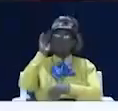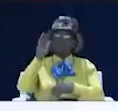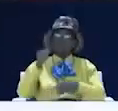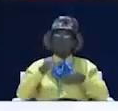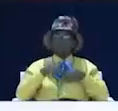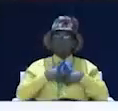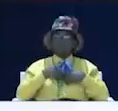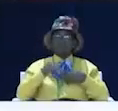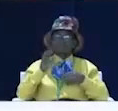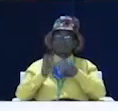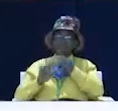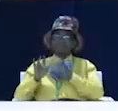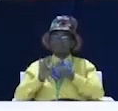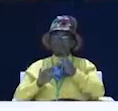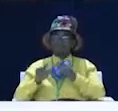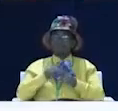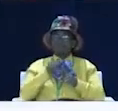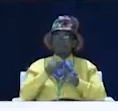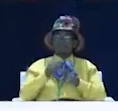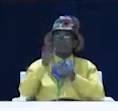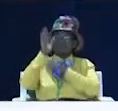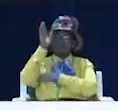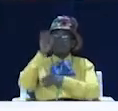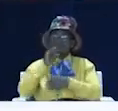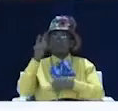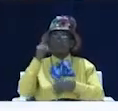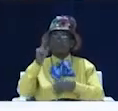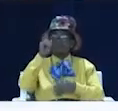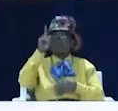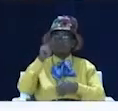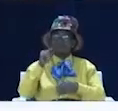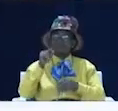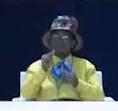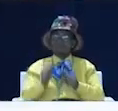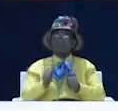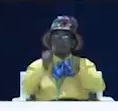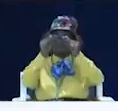When God is the one promoting you, He keeps on promoting you